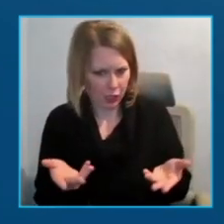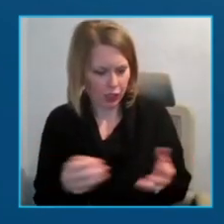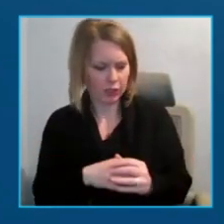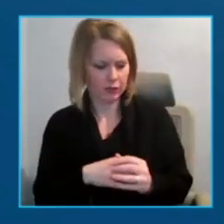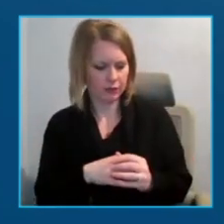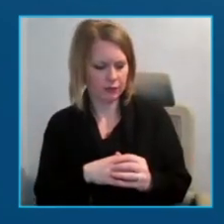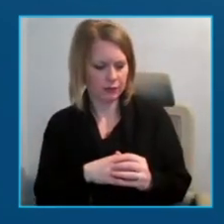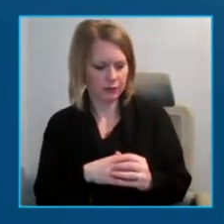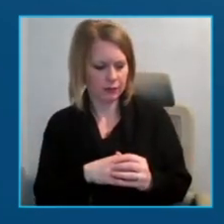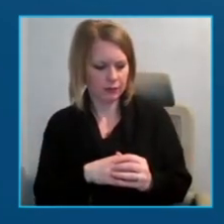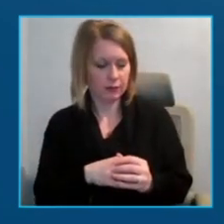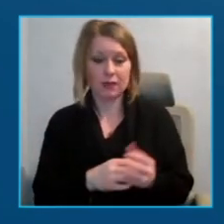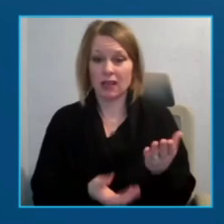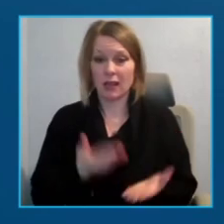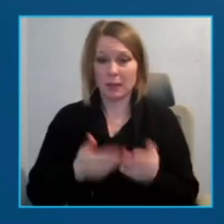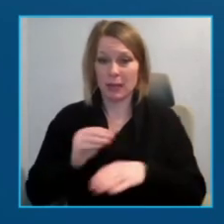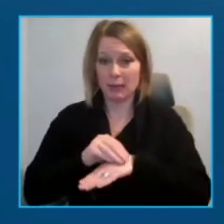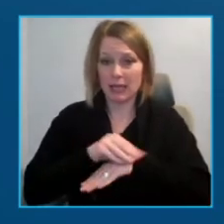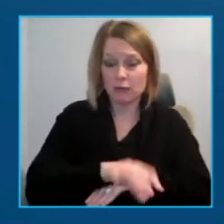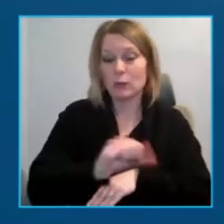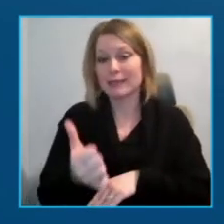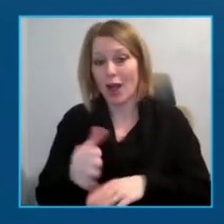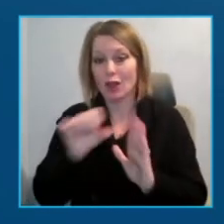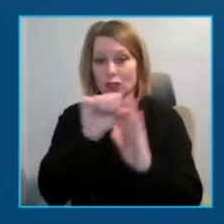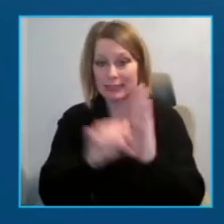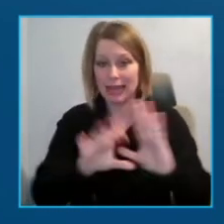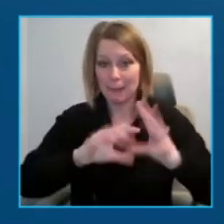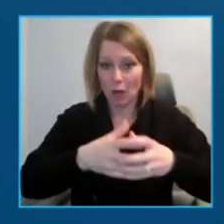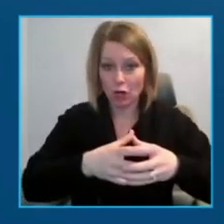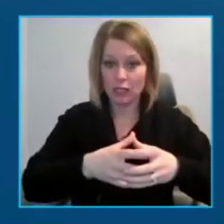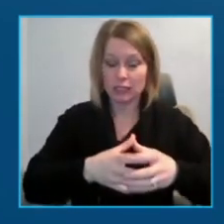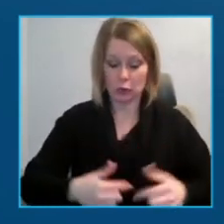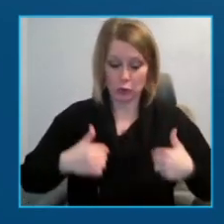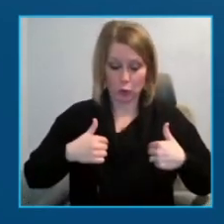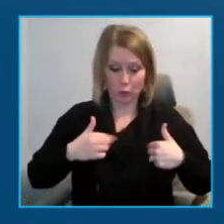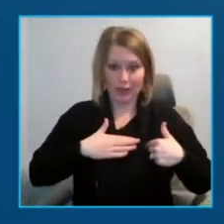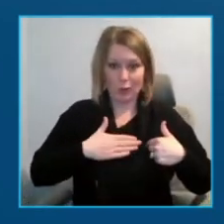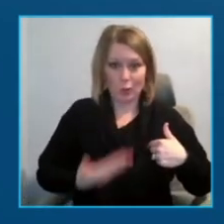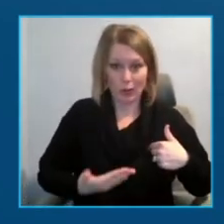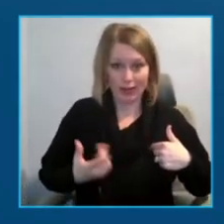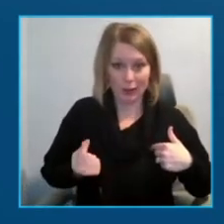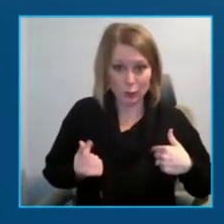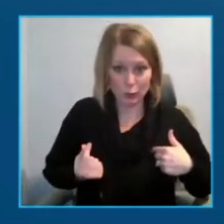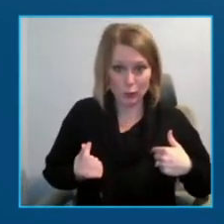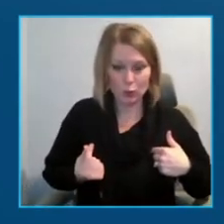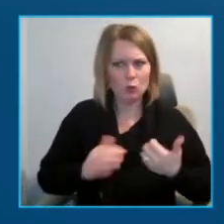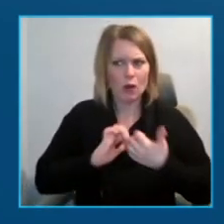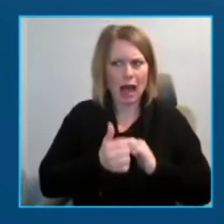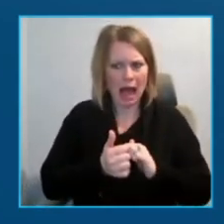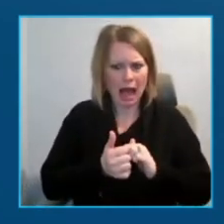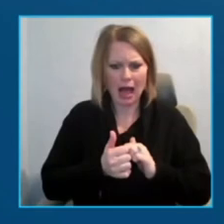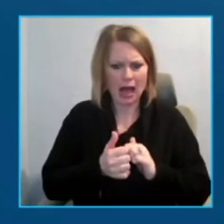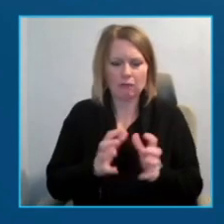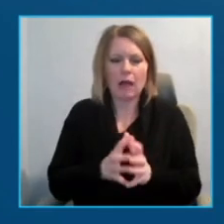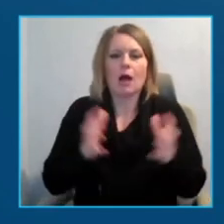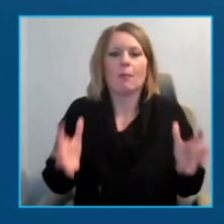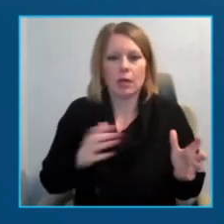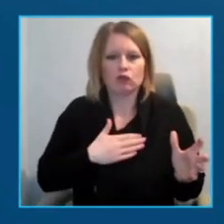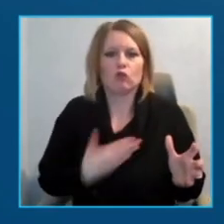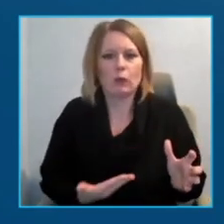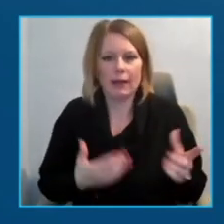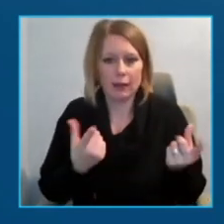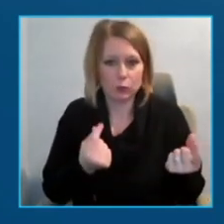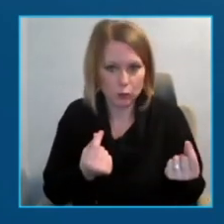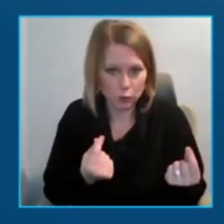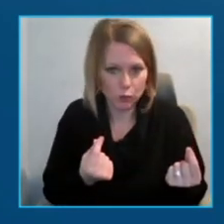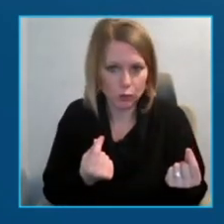state parties at other times, and what are we willing to do and how far are we willing to go with not just this situation, but